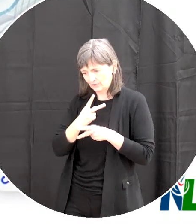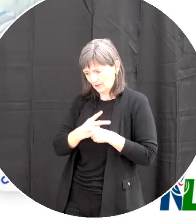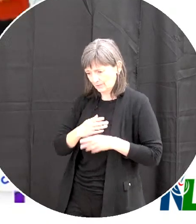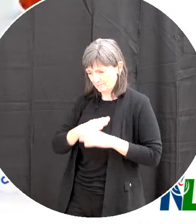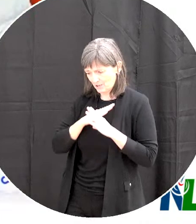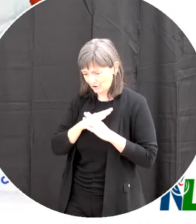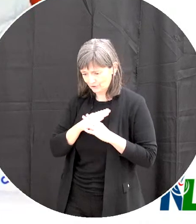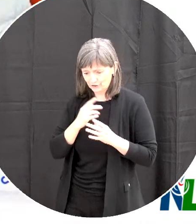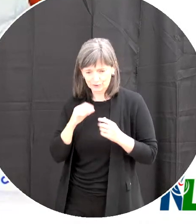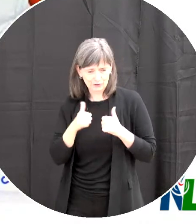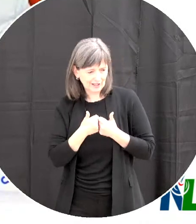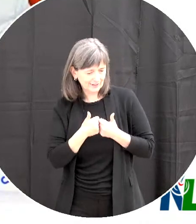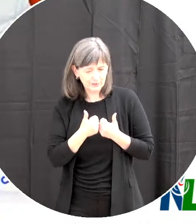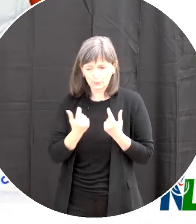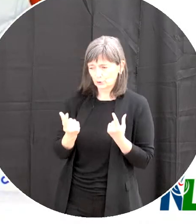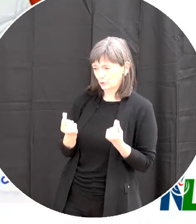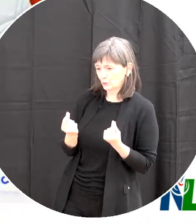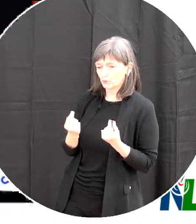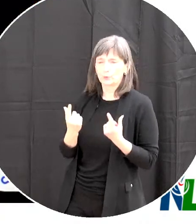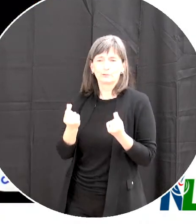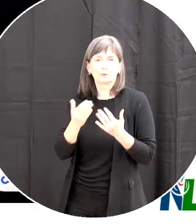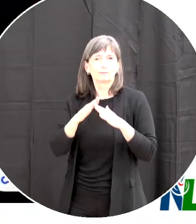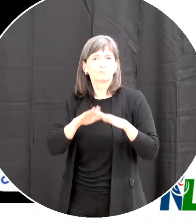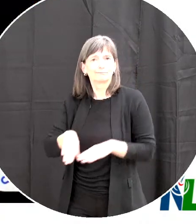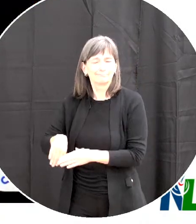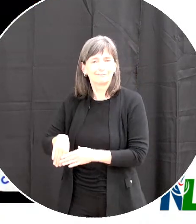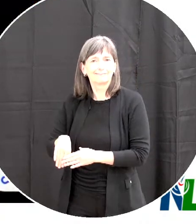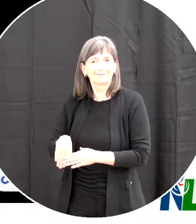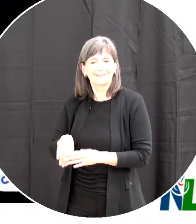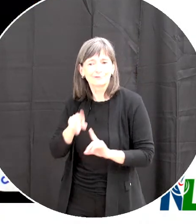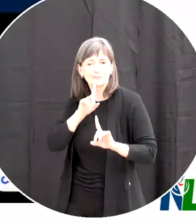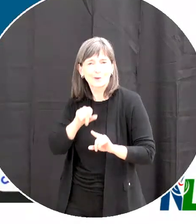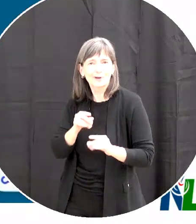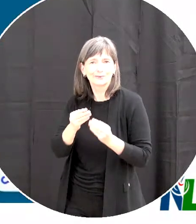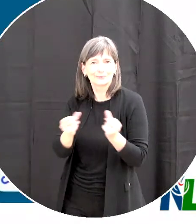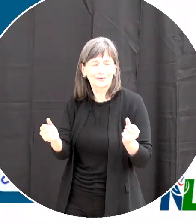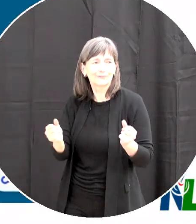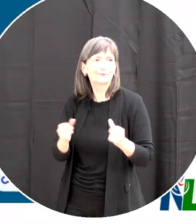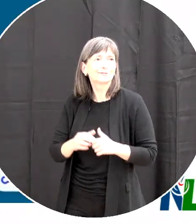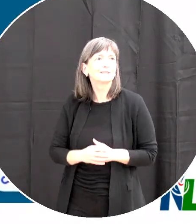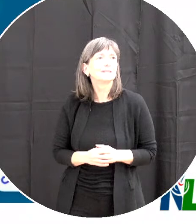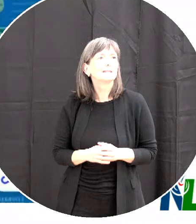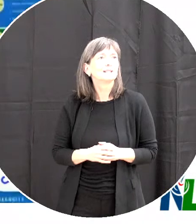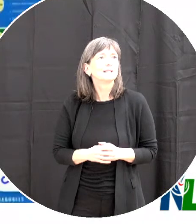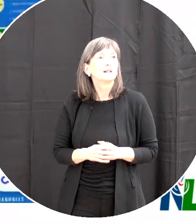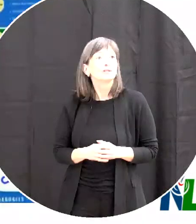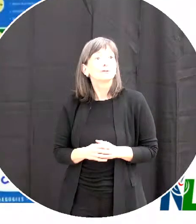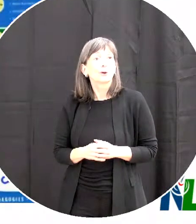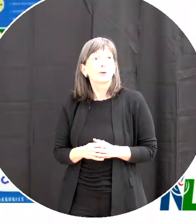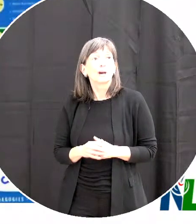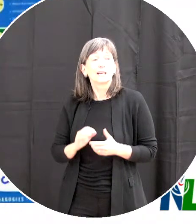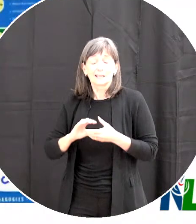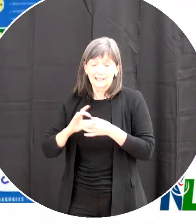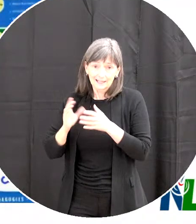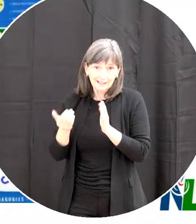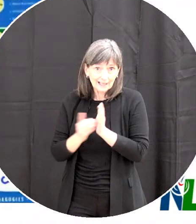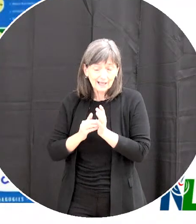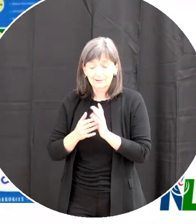we collaborated to respond. Together, both artifacts support us in sharing our vision and